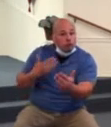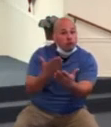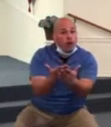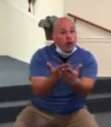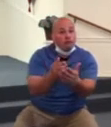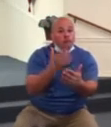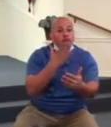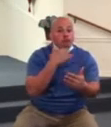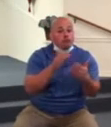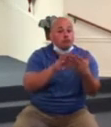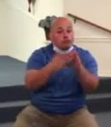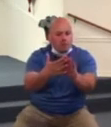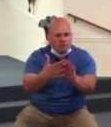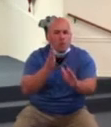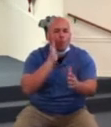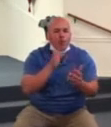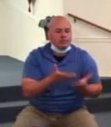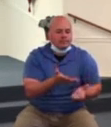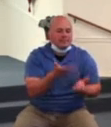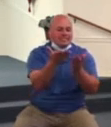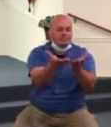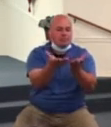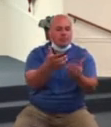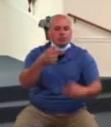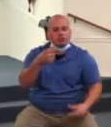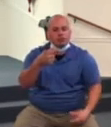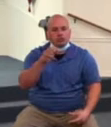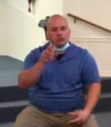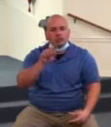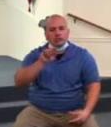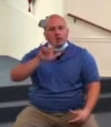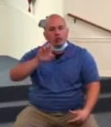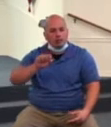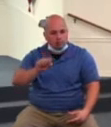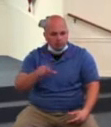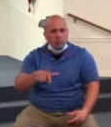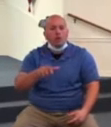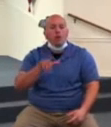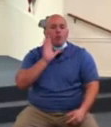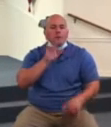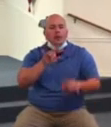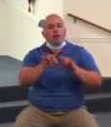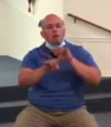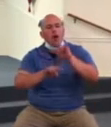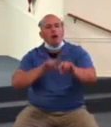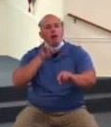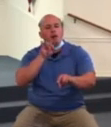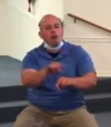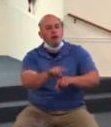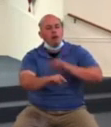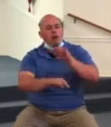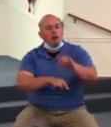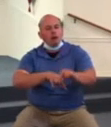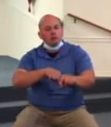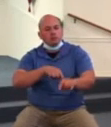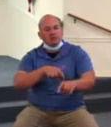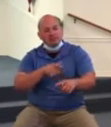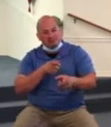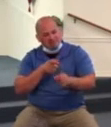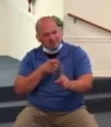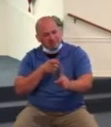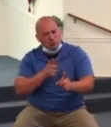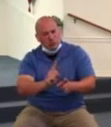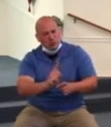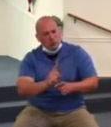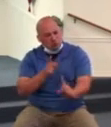Gentiles, mocked, insulted, spat upon, flogged, and then